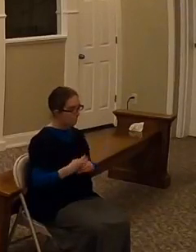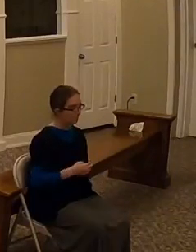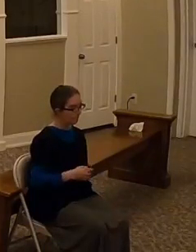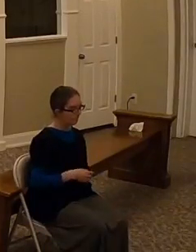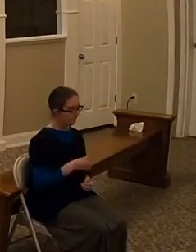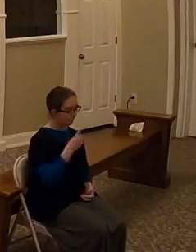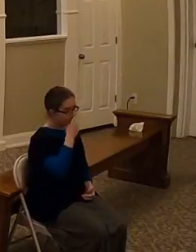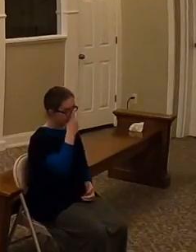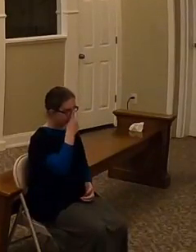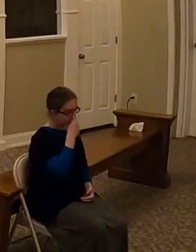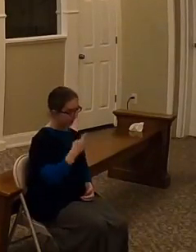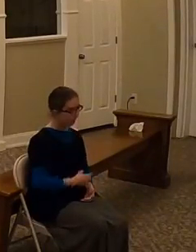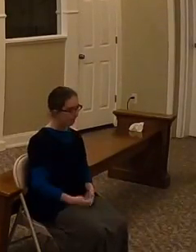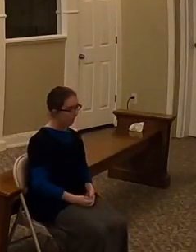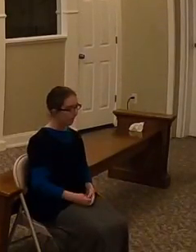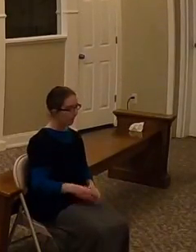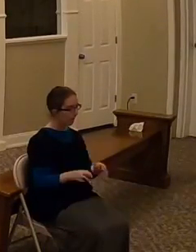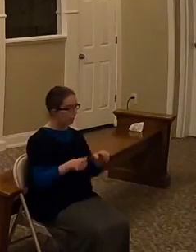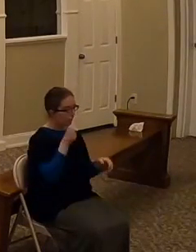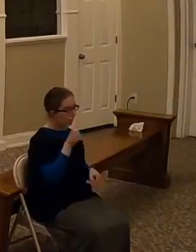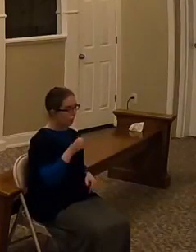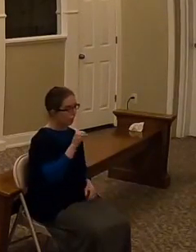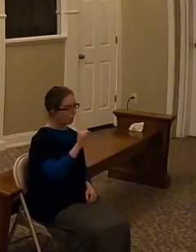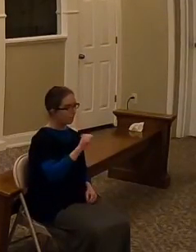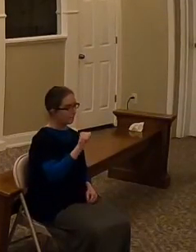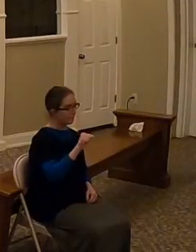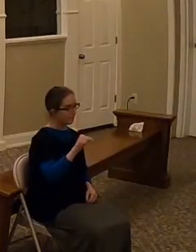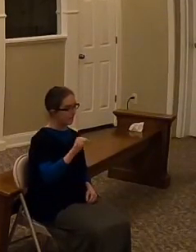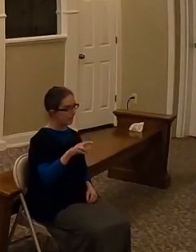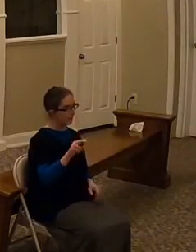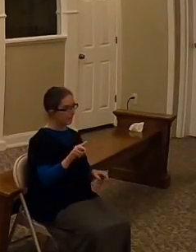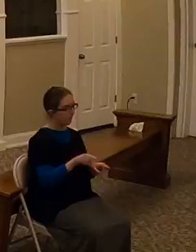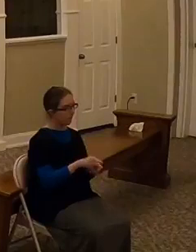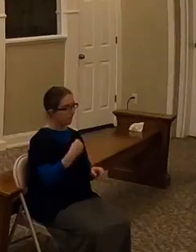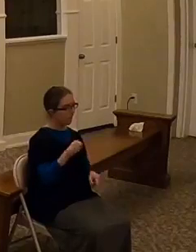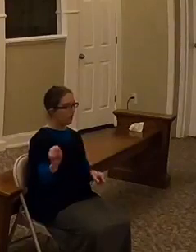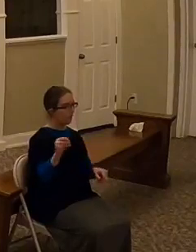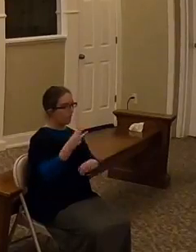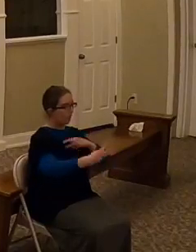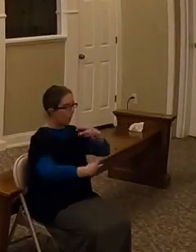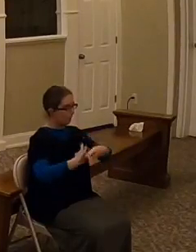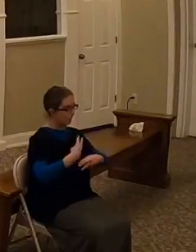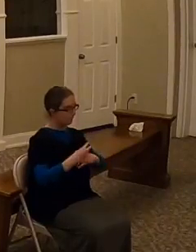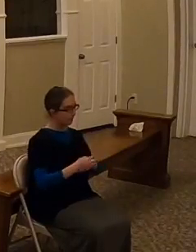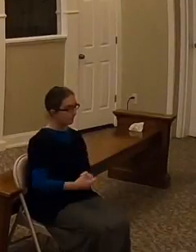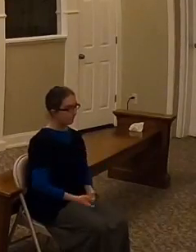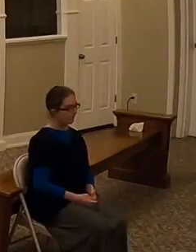Amen. I don't stagger like the world. Okay.